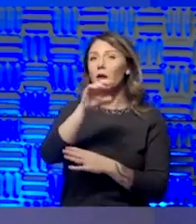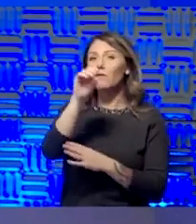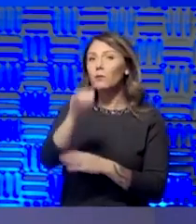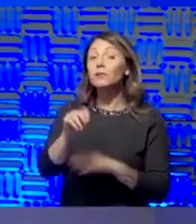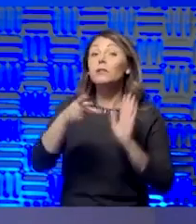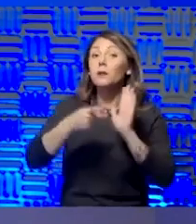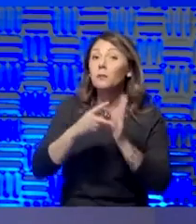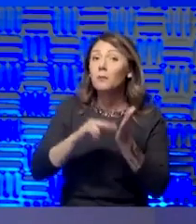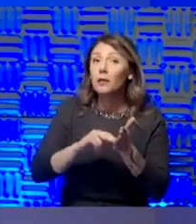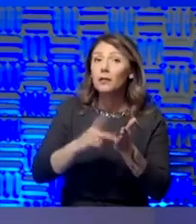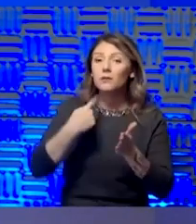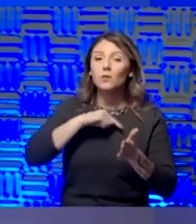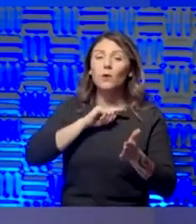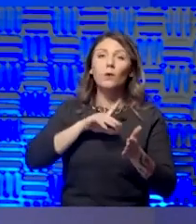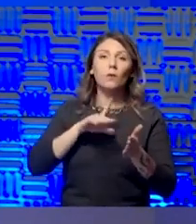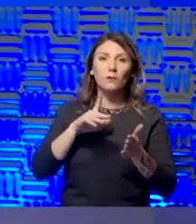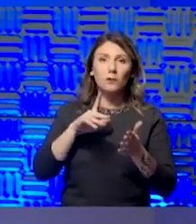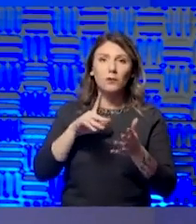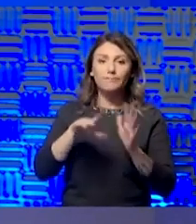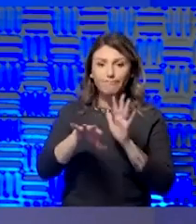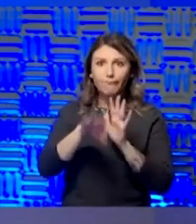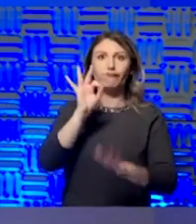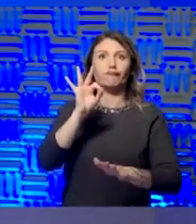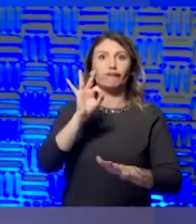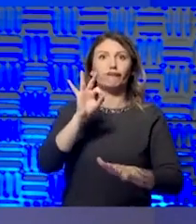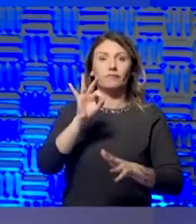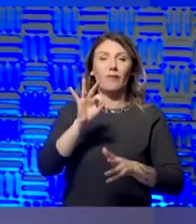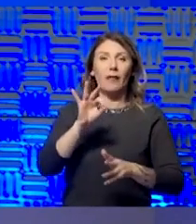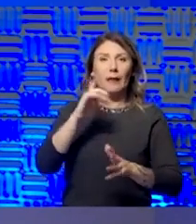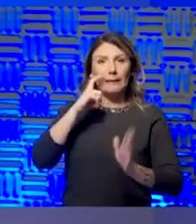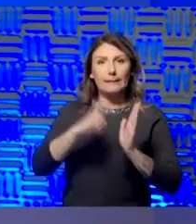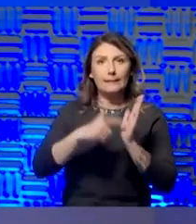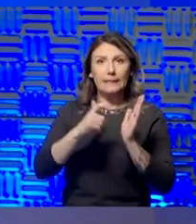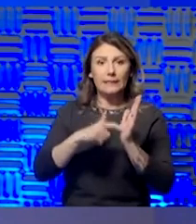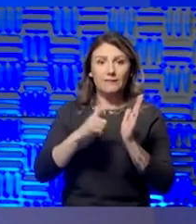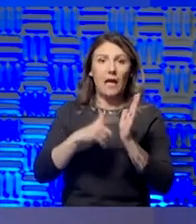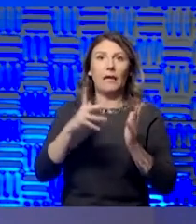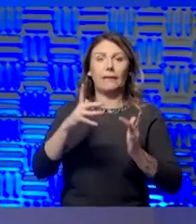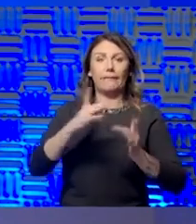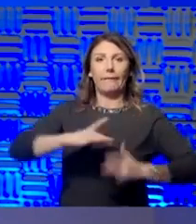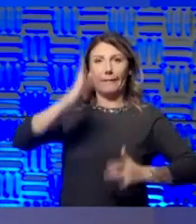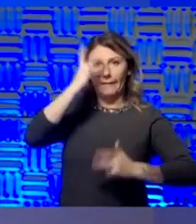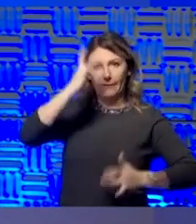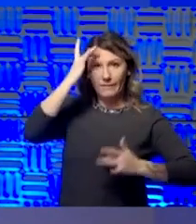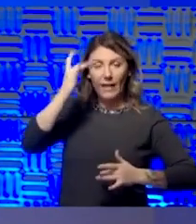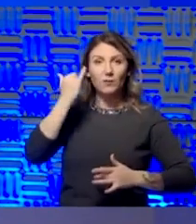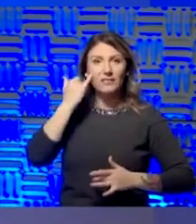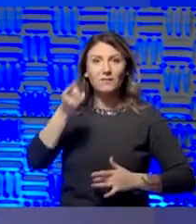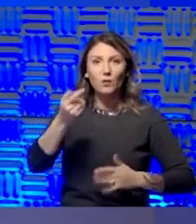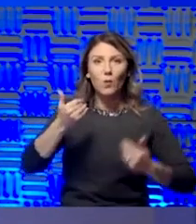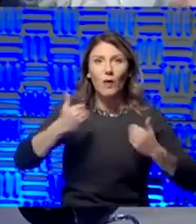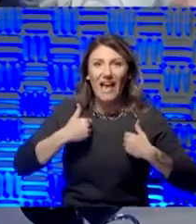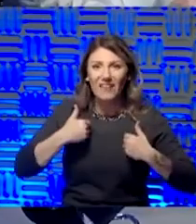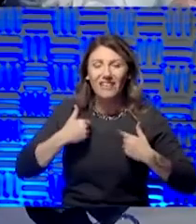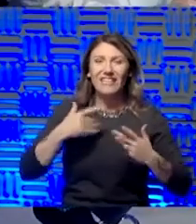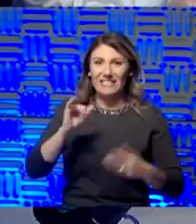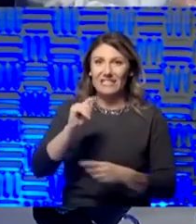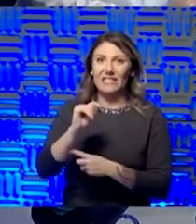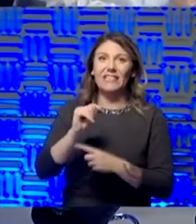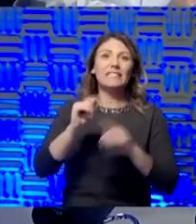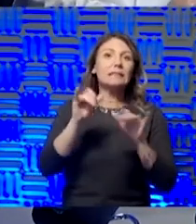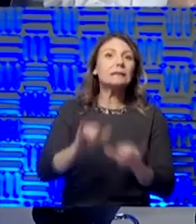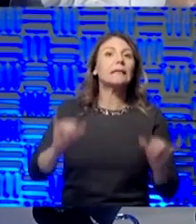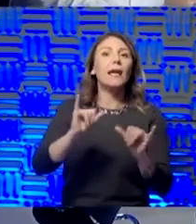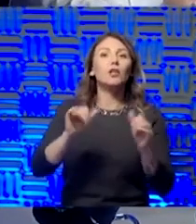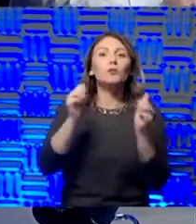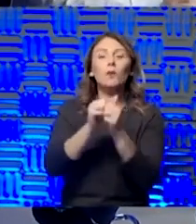that we are going to pick up the disease, the infection, the virus, if you have it. So we are, that's we're on the very swab. Confident. That's the standard testing we do today.